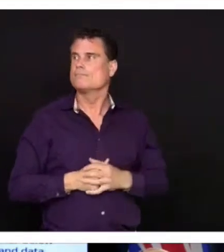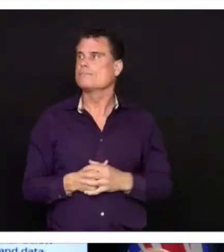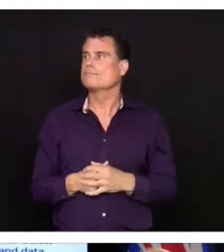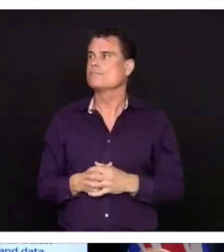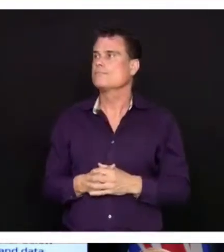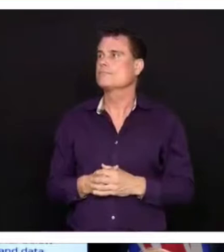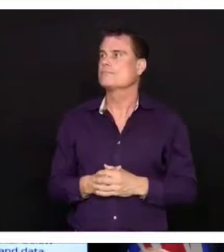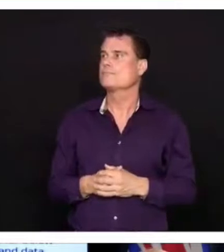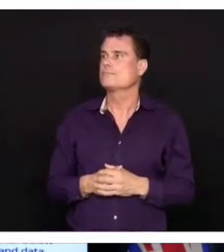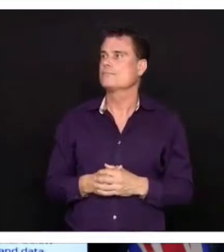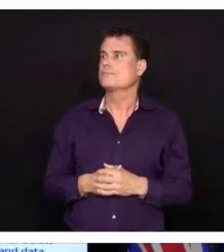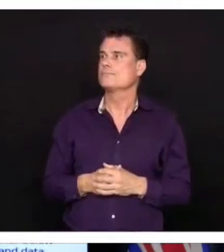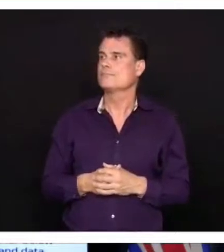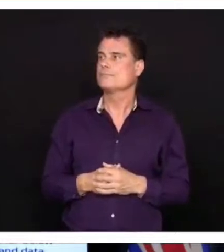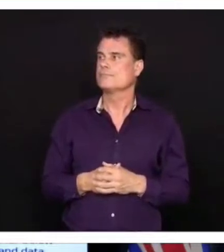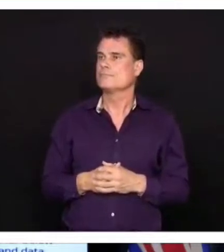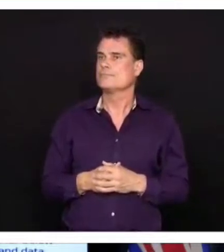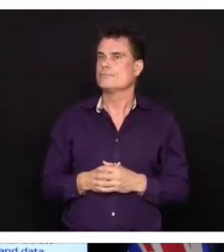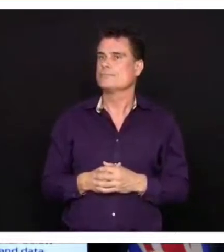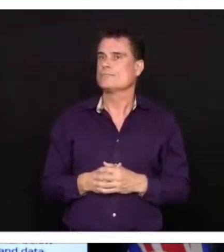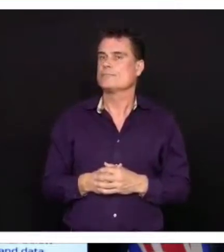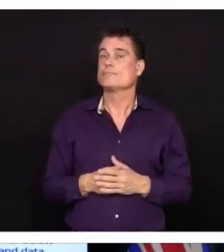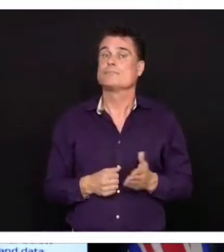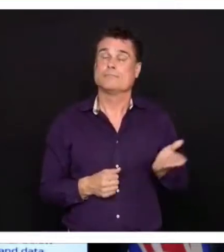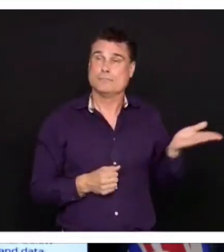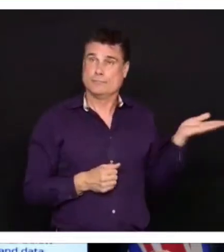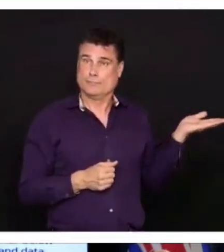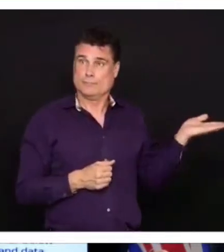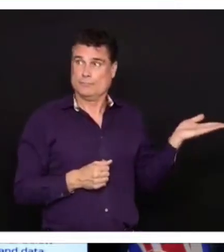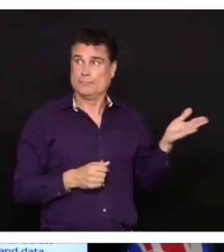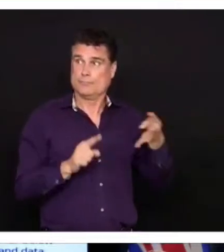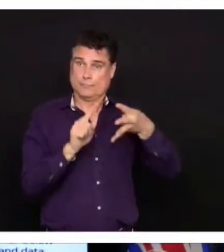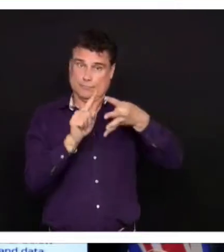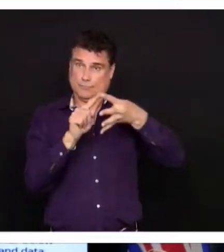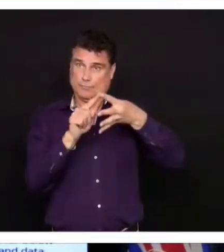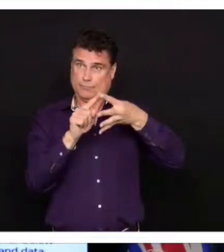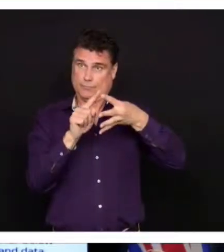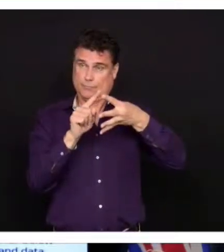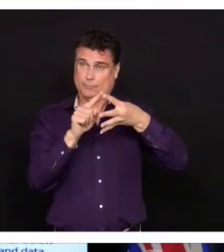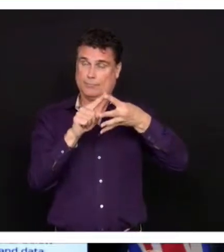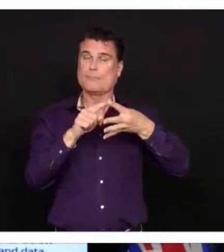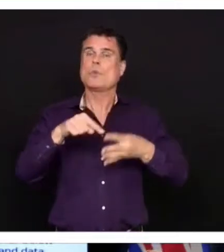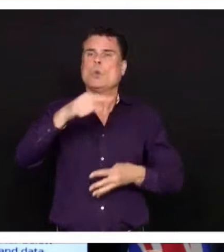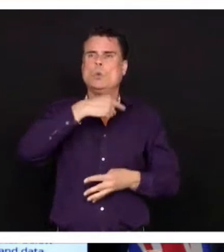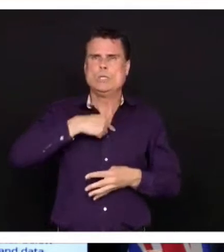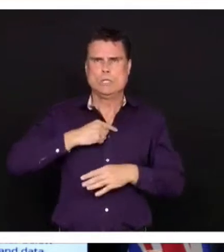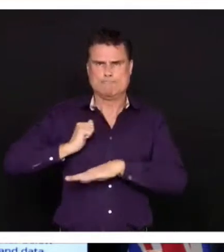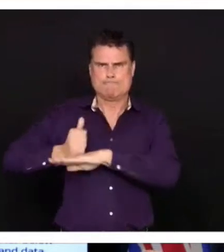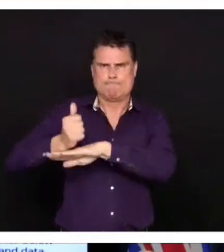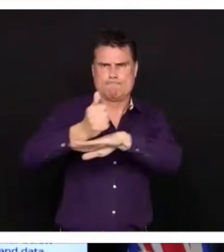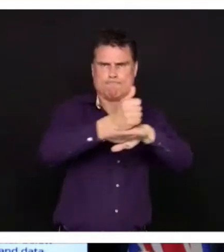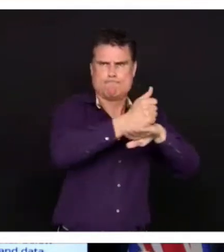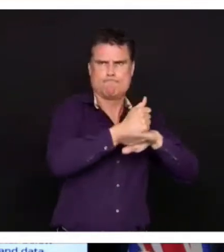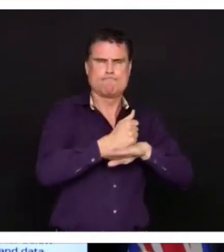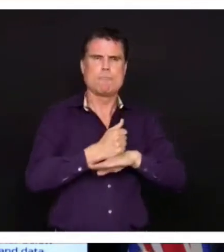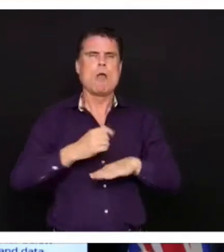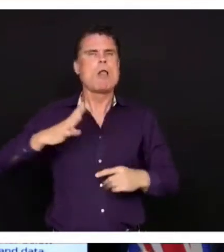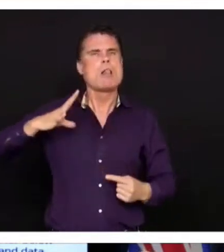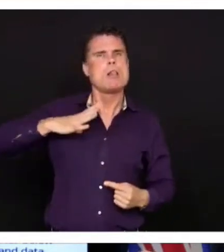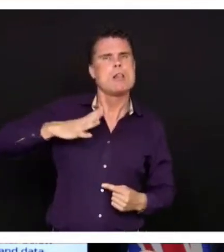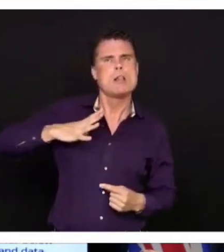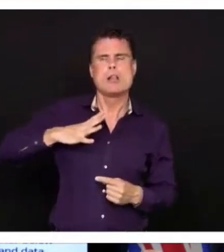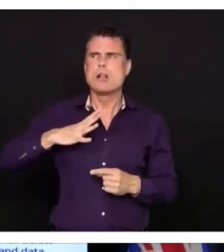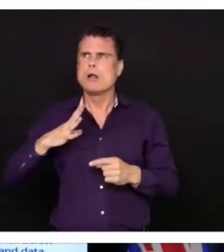other jurisdictions around the world. We are experiencing a slowing of our rate of new infections, and we want that